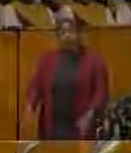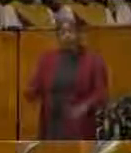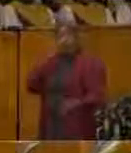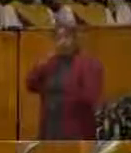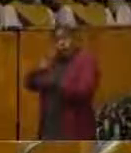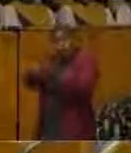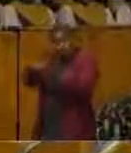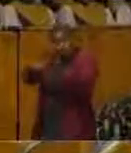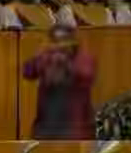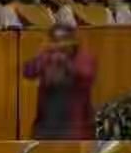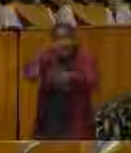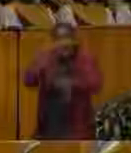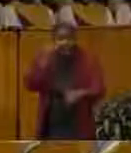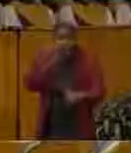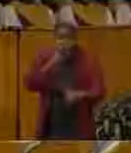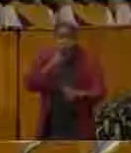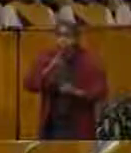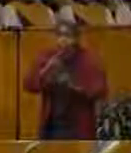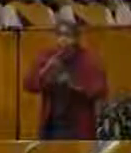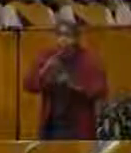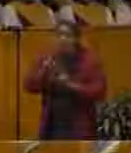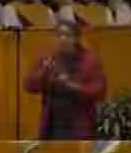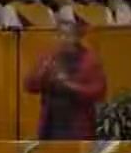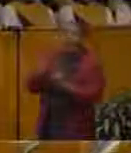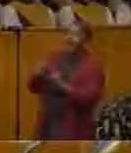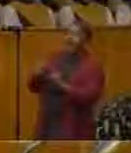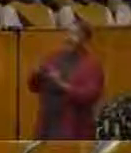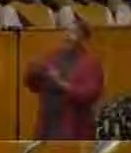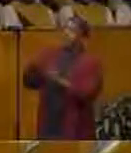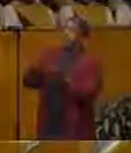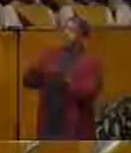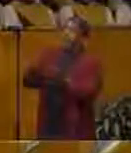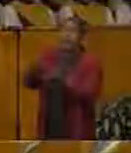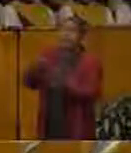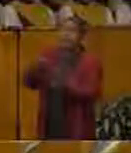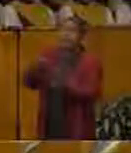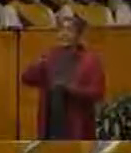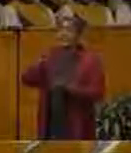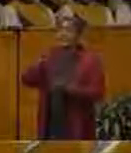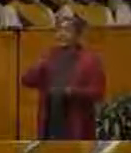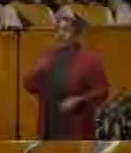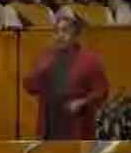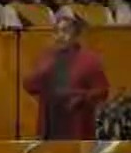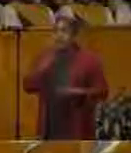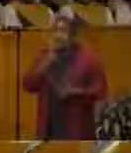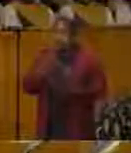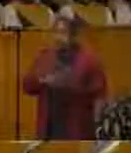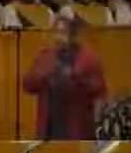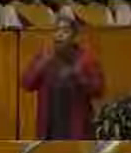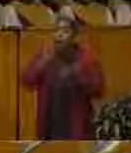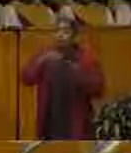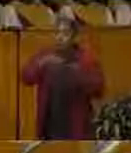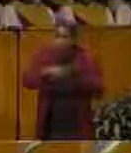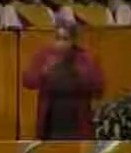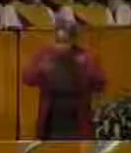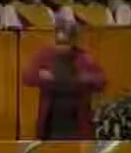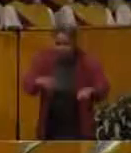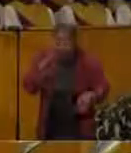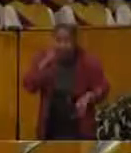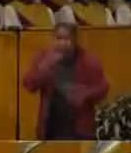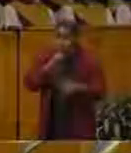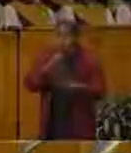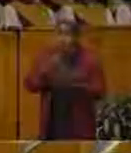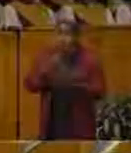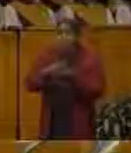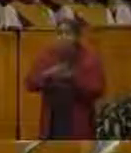Watch what happens if you don't give the assessment. You don't know what happens. Let me tell you what's gonna happen if you don't pay your